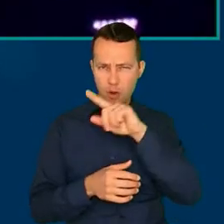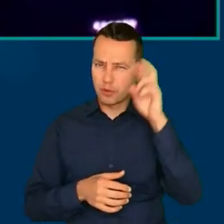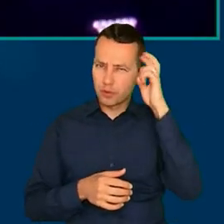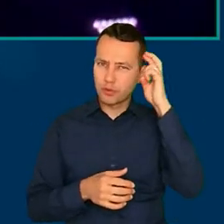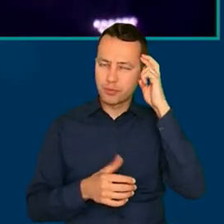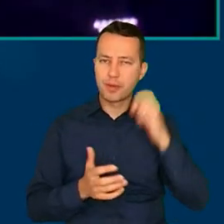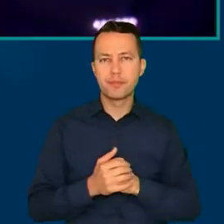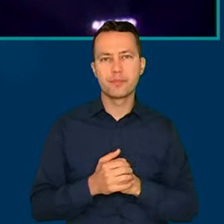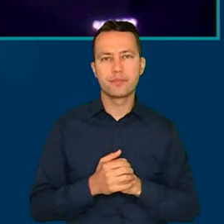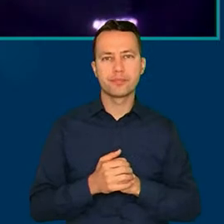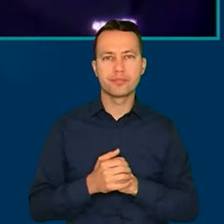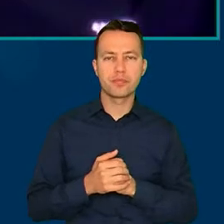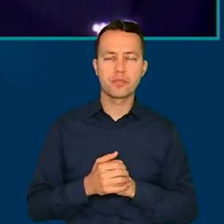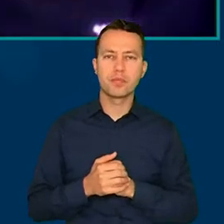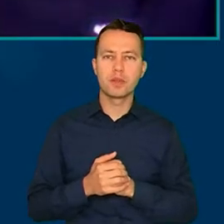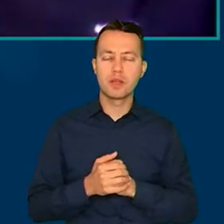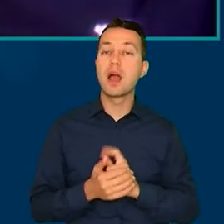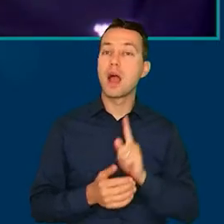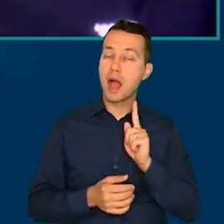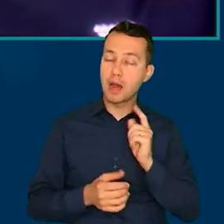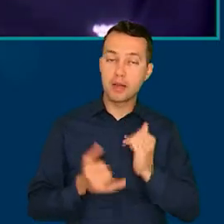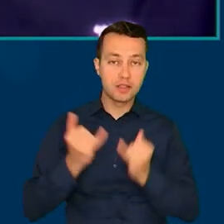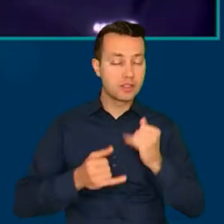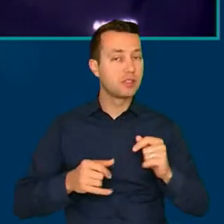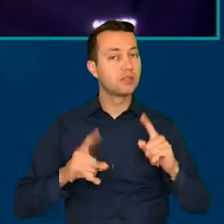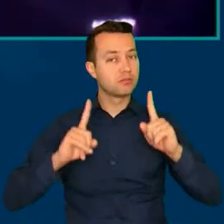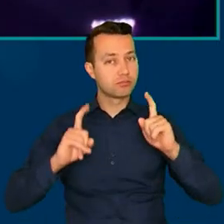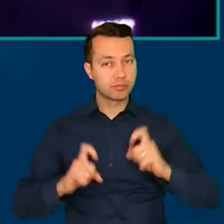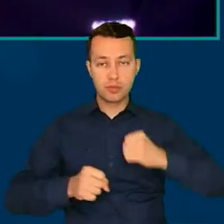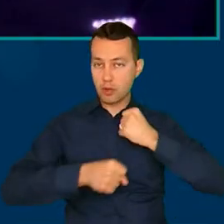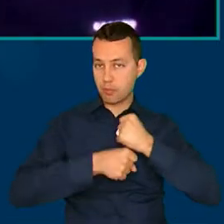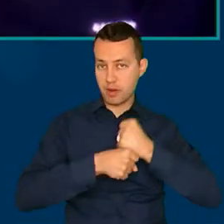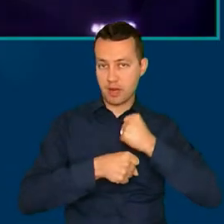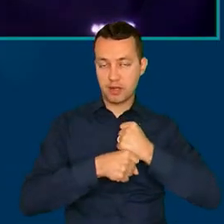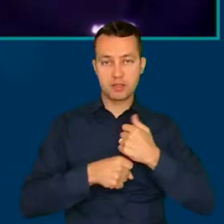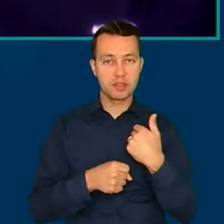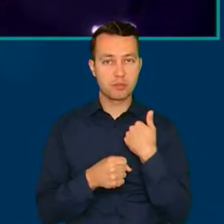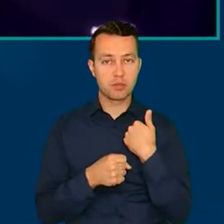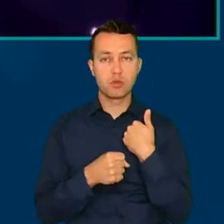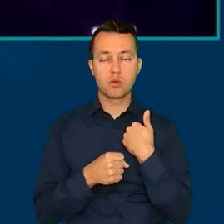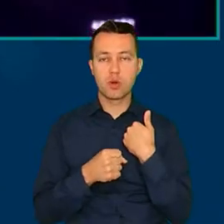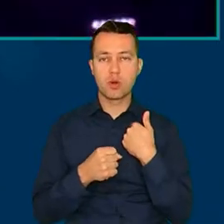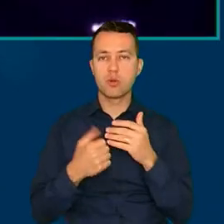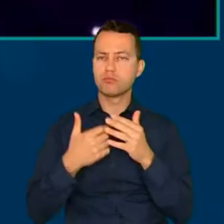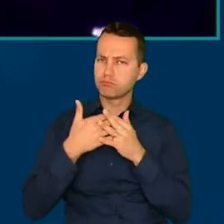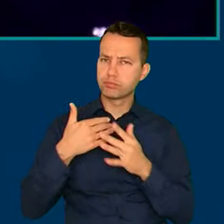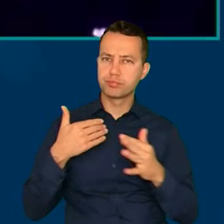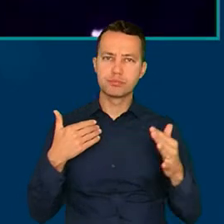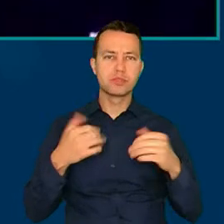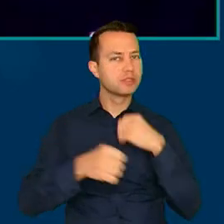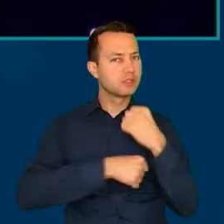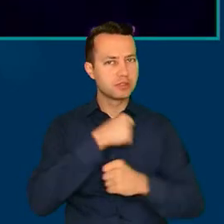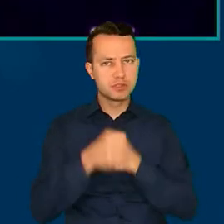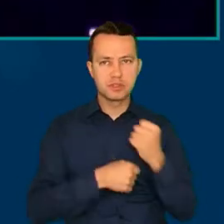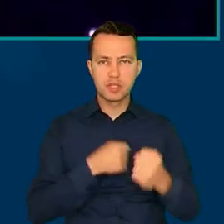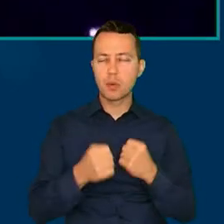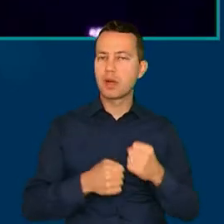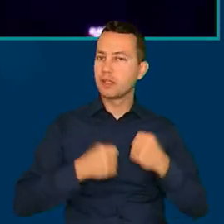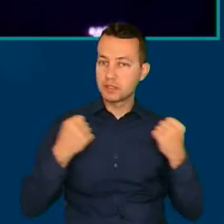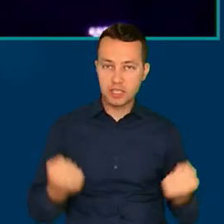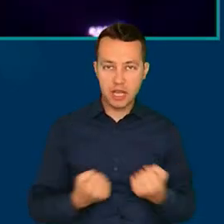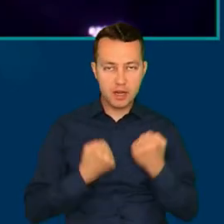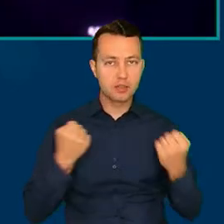also point to that. But when works are started at the creation of due diligence processes,